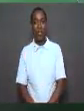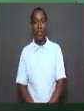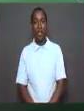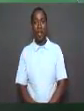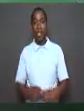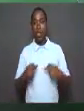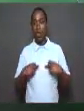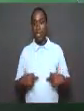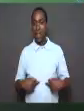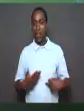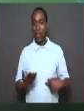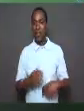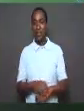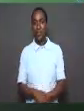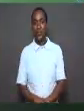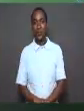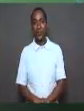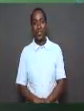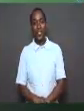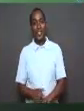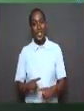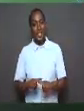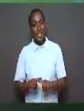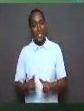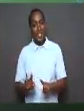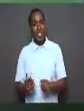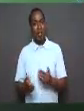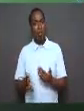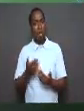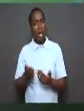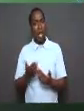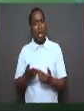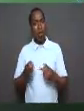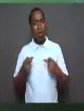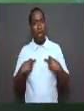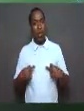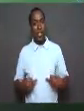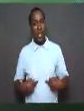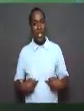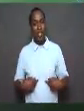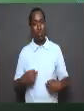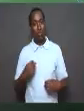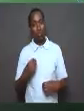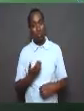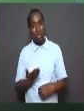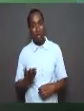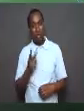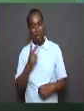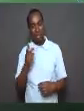However, they are not as easily observed as the treated